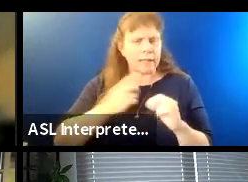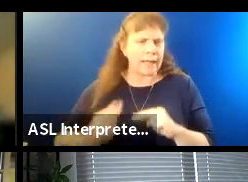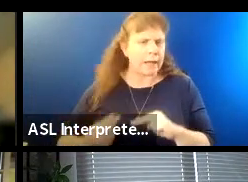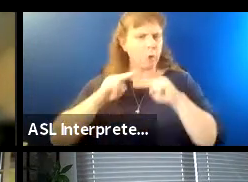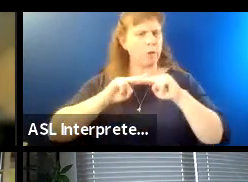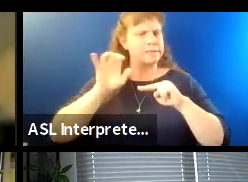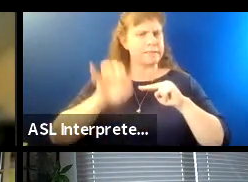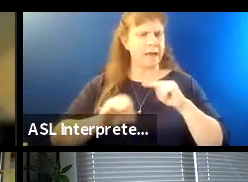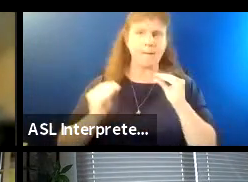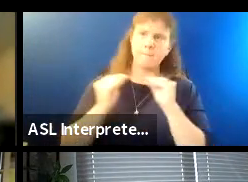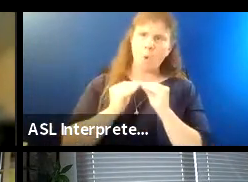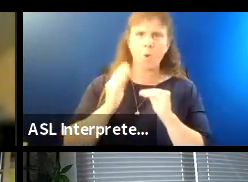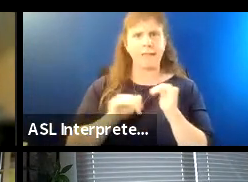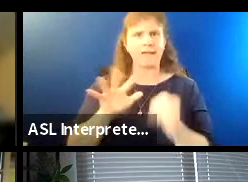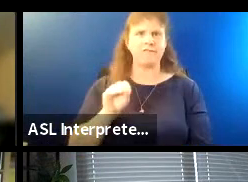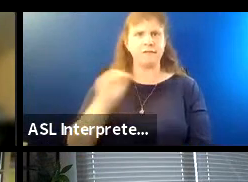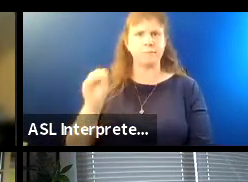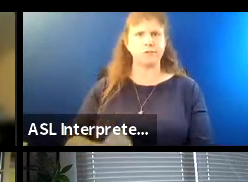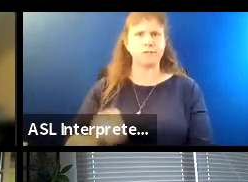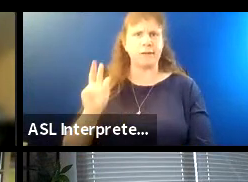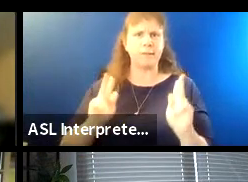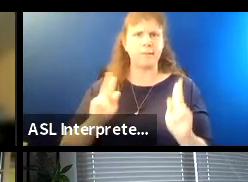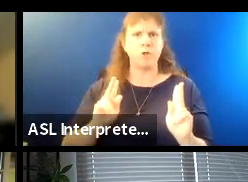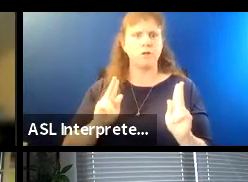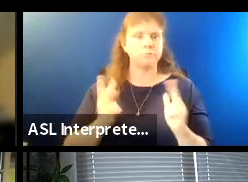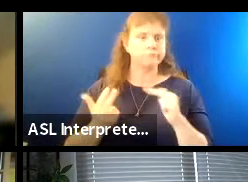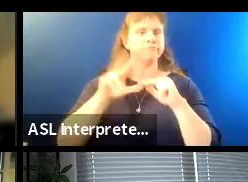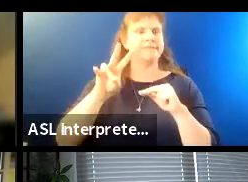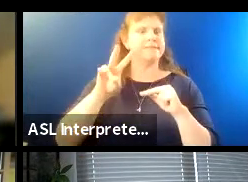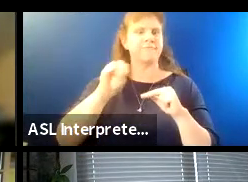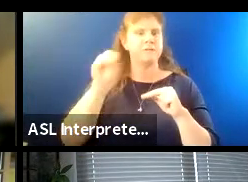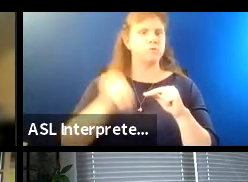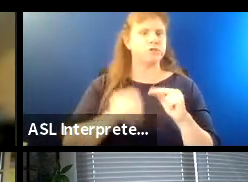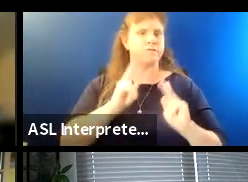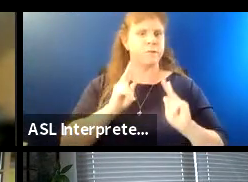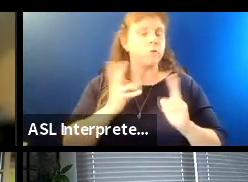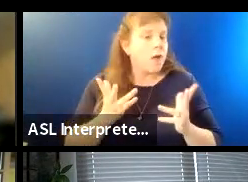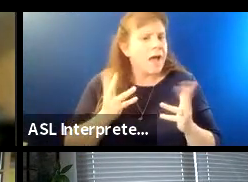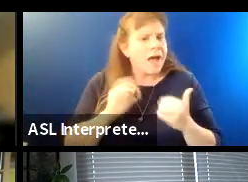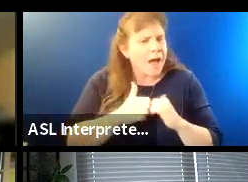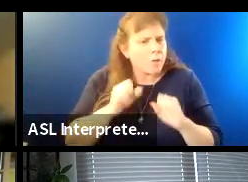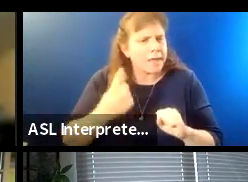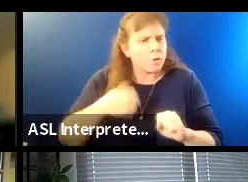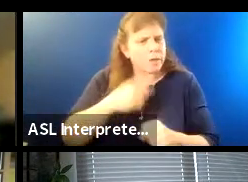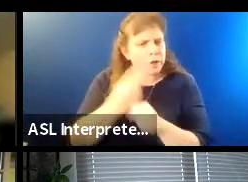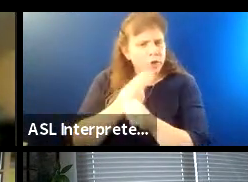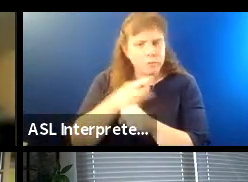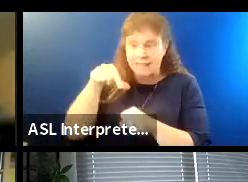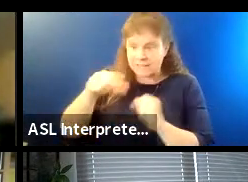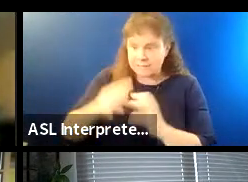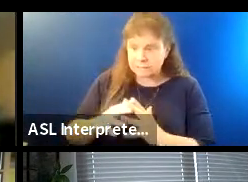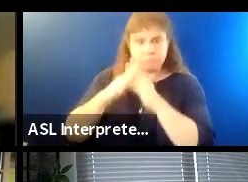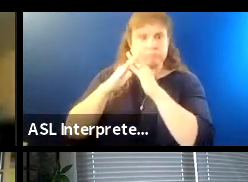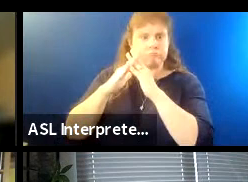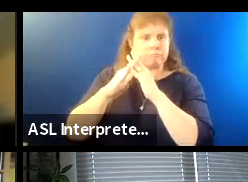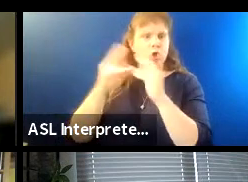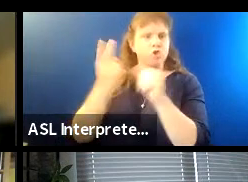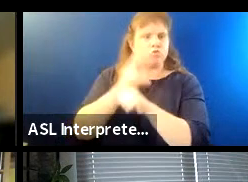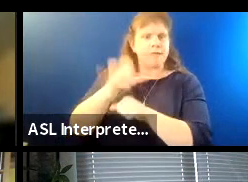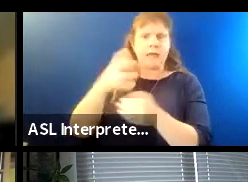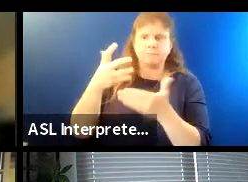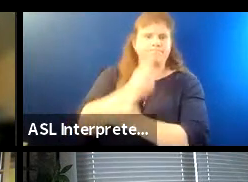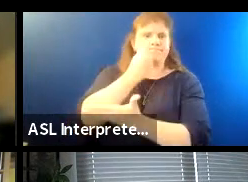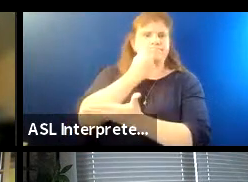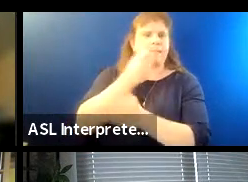50% to 70%? How do we do other public health interventions, and how do we use the infrastructure we have before it